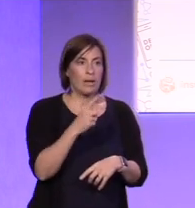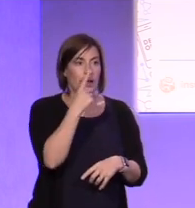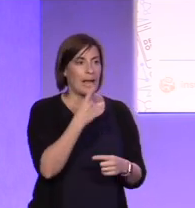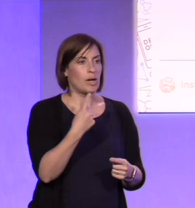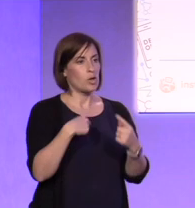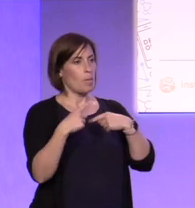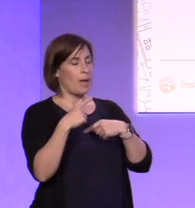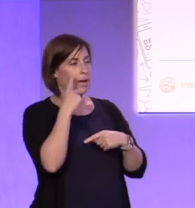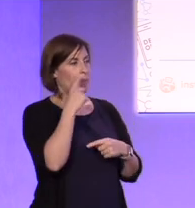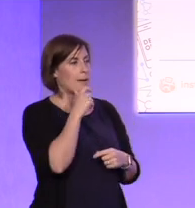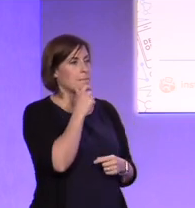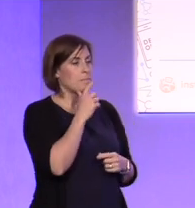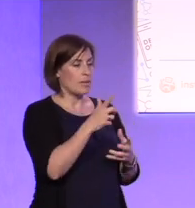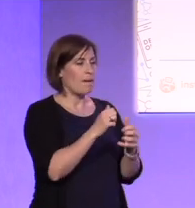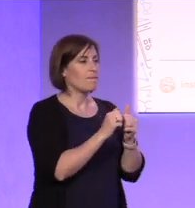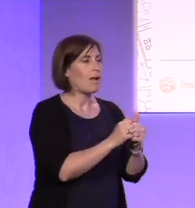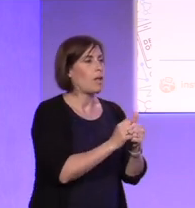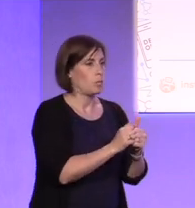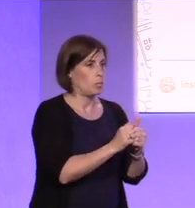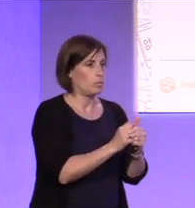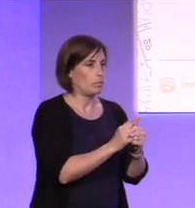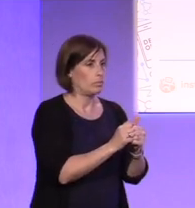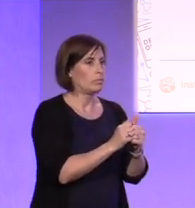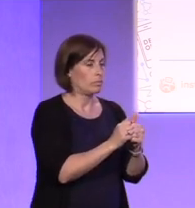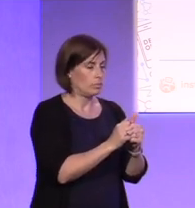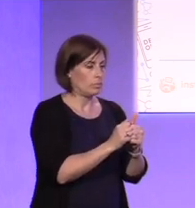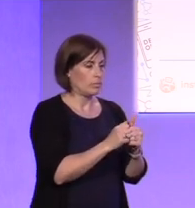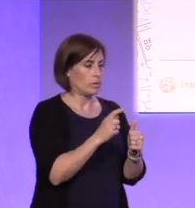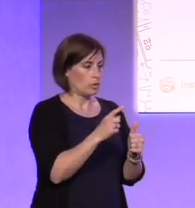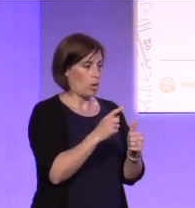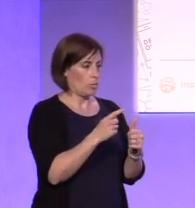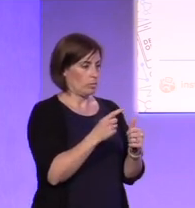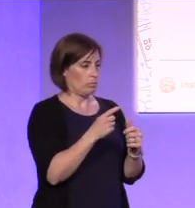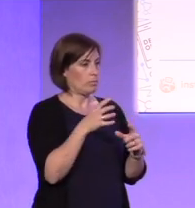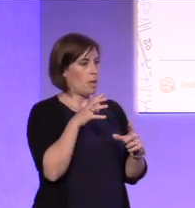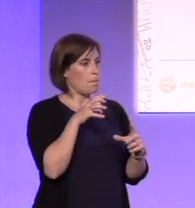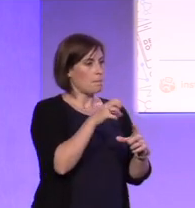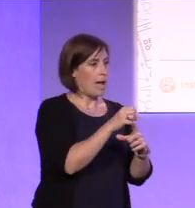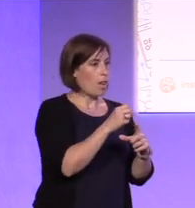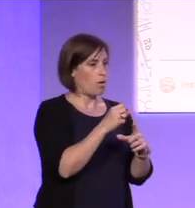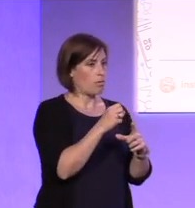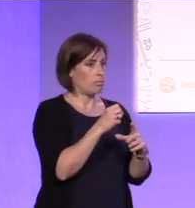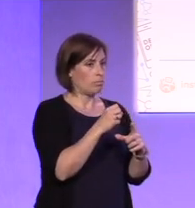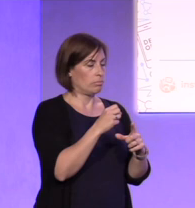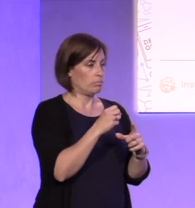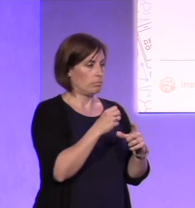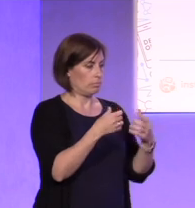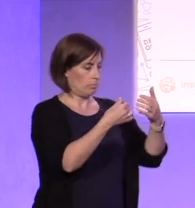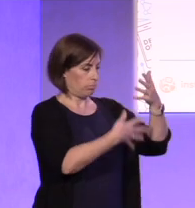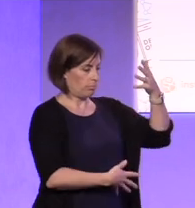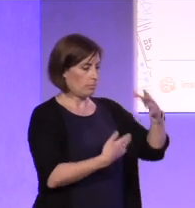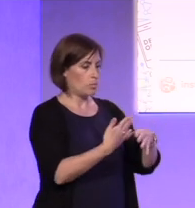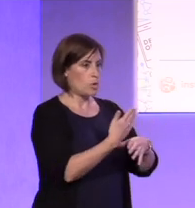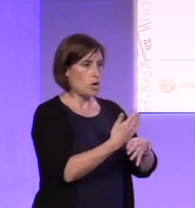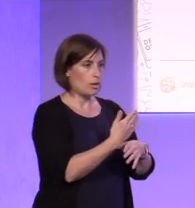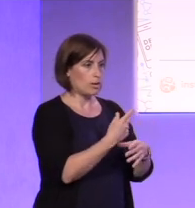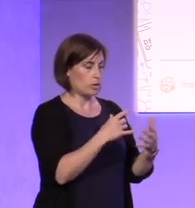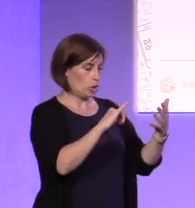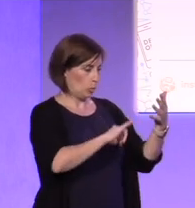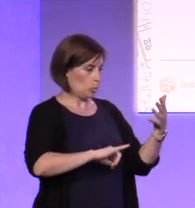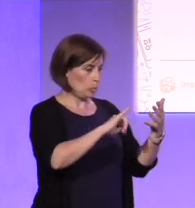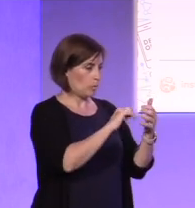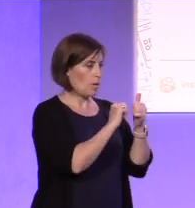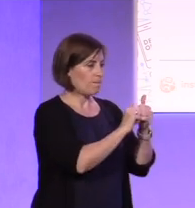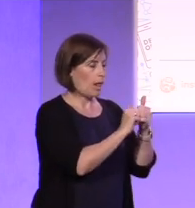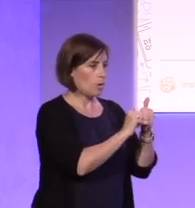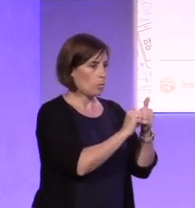that equation. And we can now talk about why those things at the top of our backlog deliver the maximum business value. So let's go back to